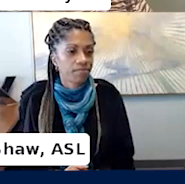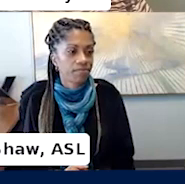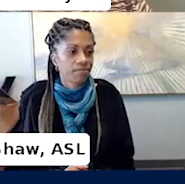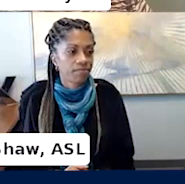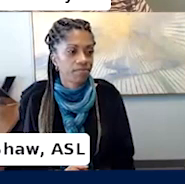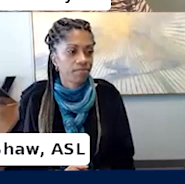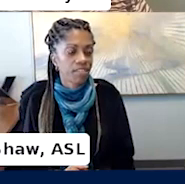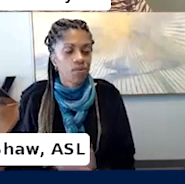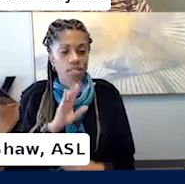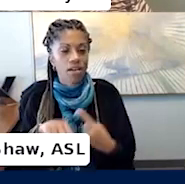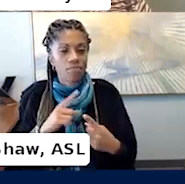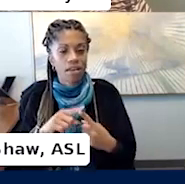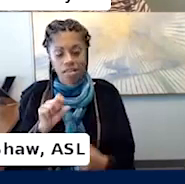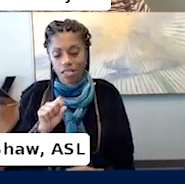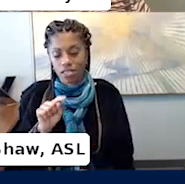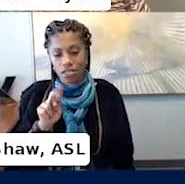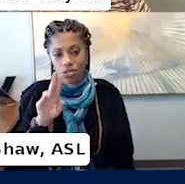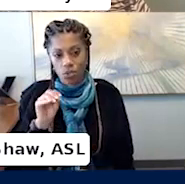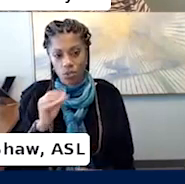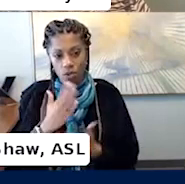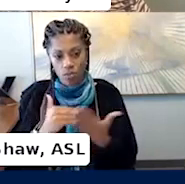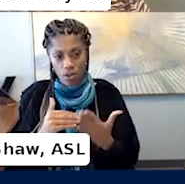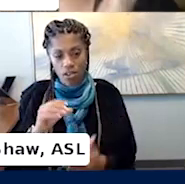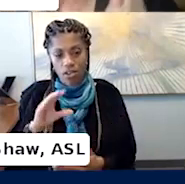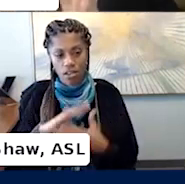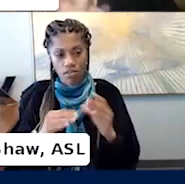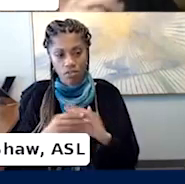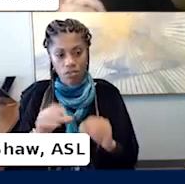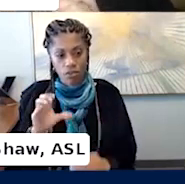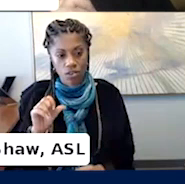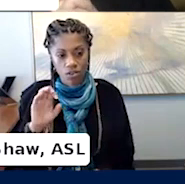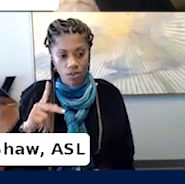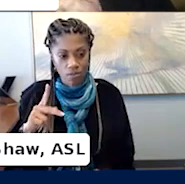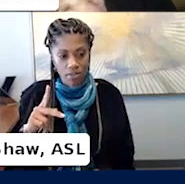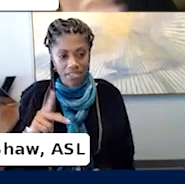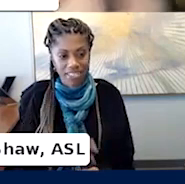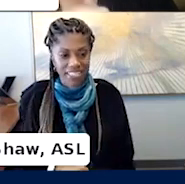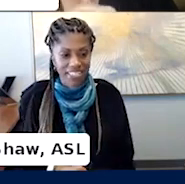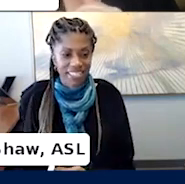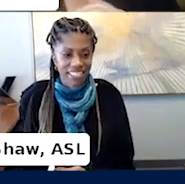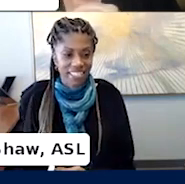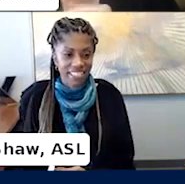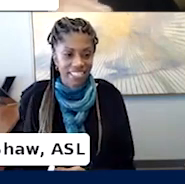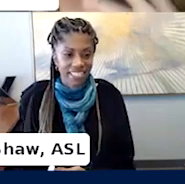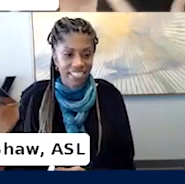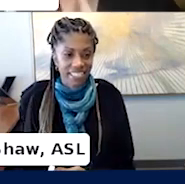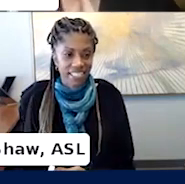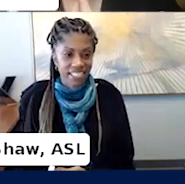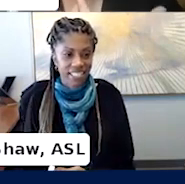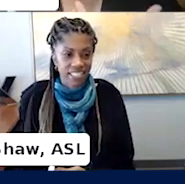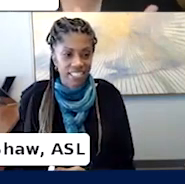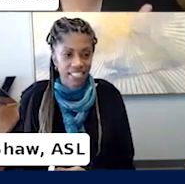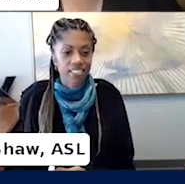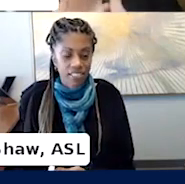StoryCorps Studios. So thank you very much. Yes, Lisa, thank you. I think those programs that we have, that